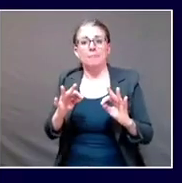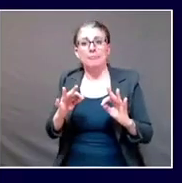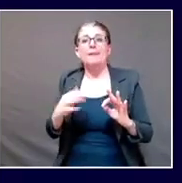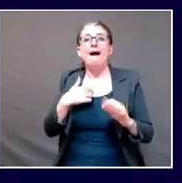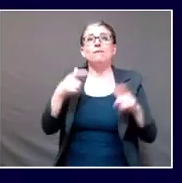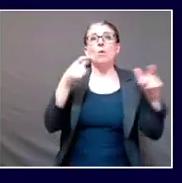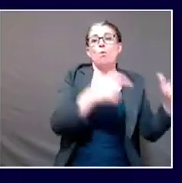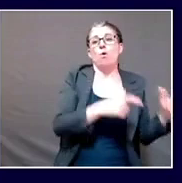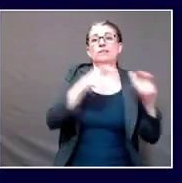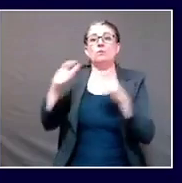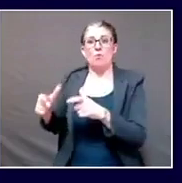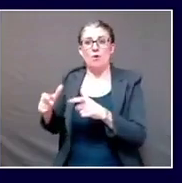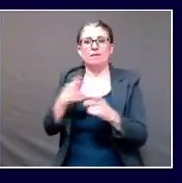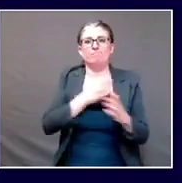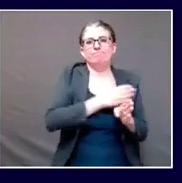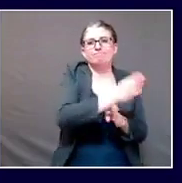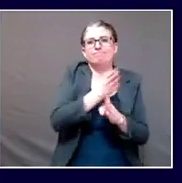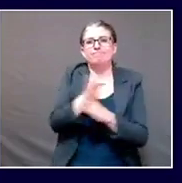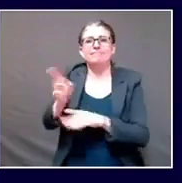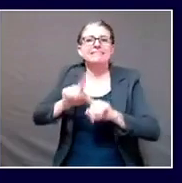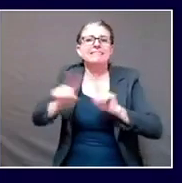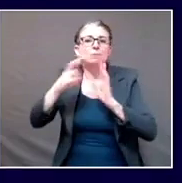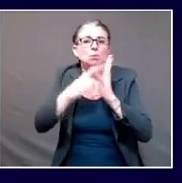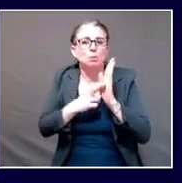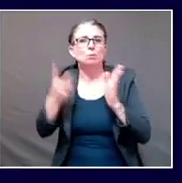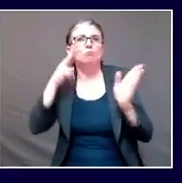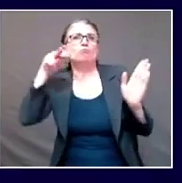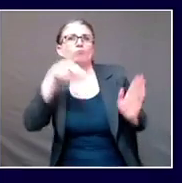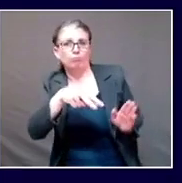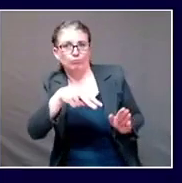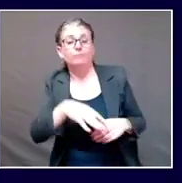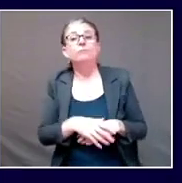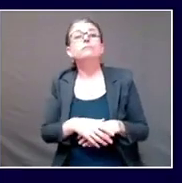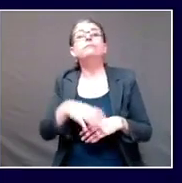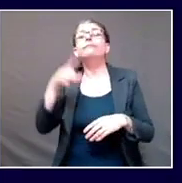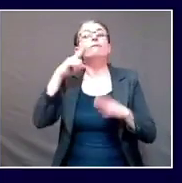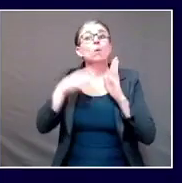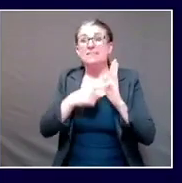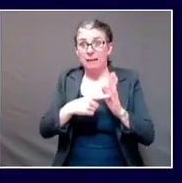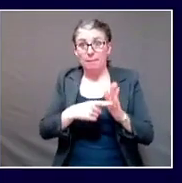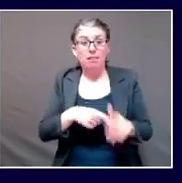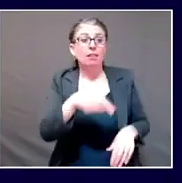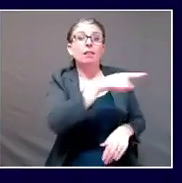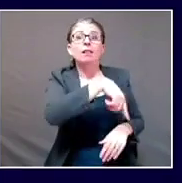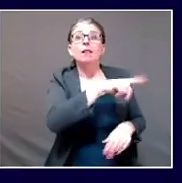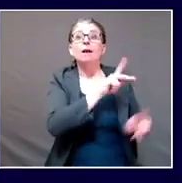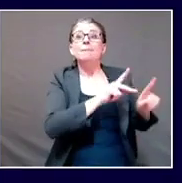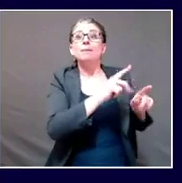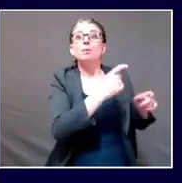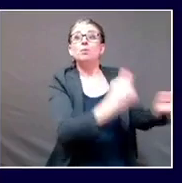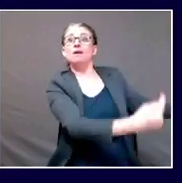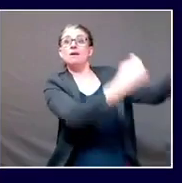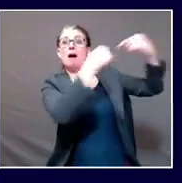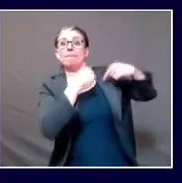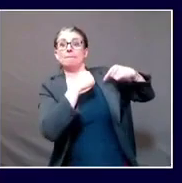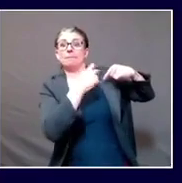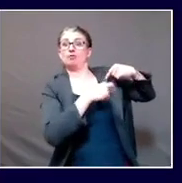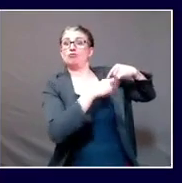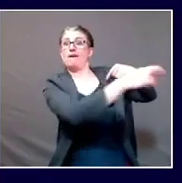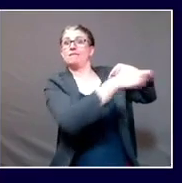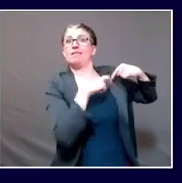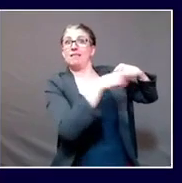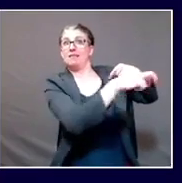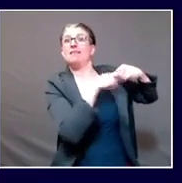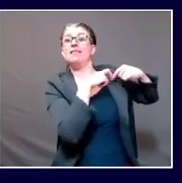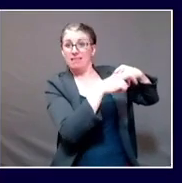for those who are entering Maine from states other than New Hampshire or Vermont to match that same reduction